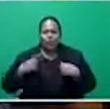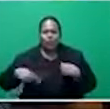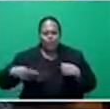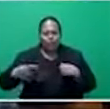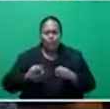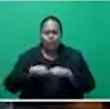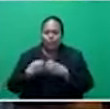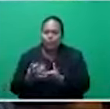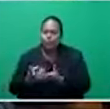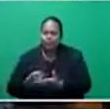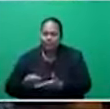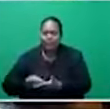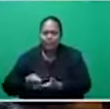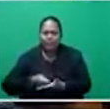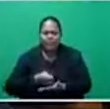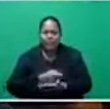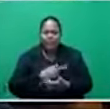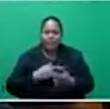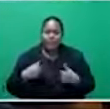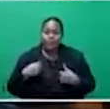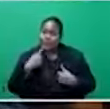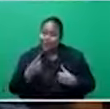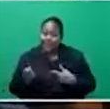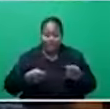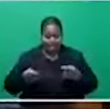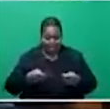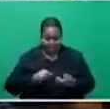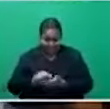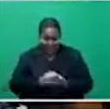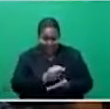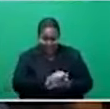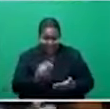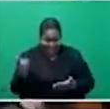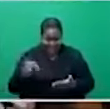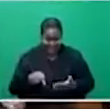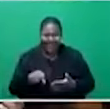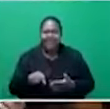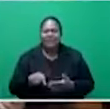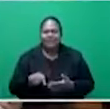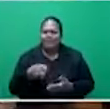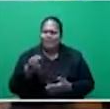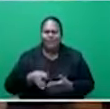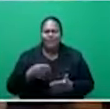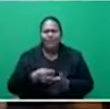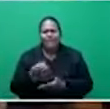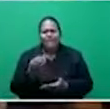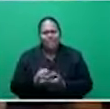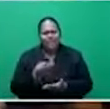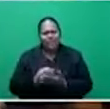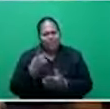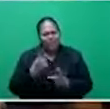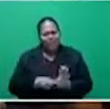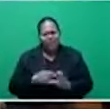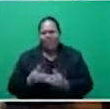payments. We said the market vendors don't have to pay the fees for another year. They actually appreciate that. They don't have to fork